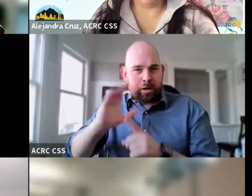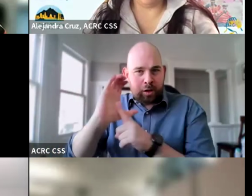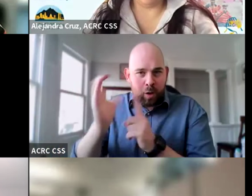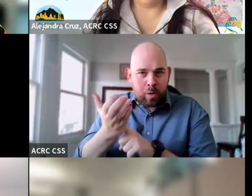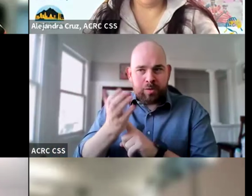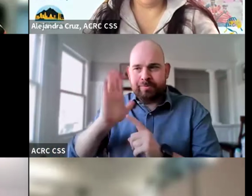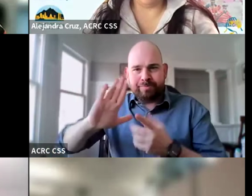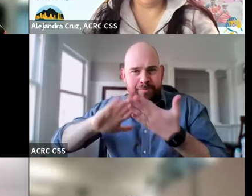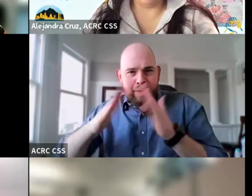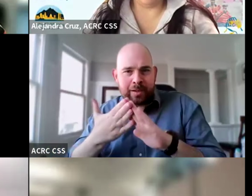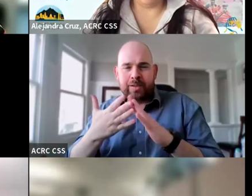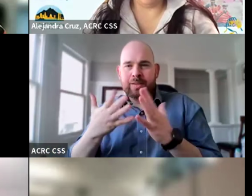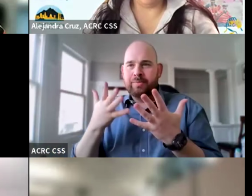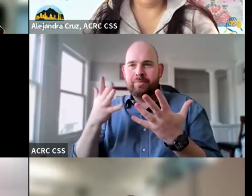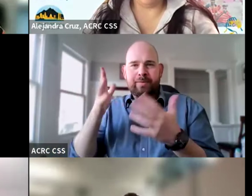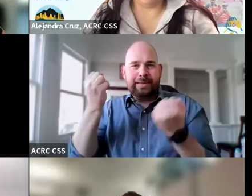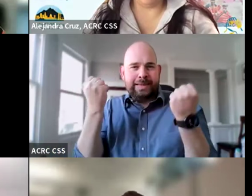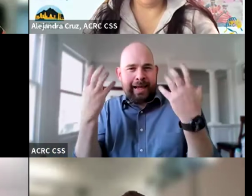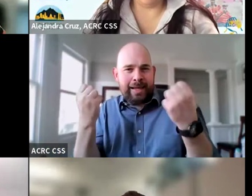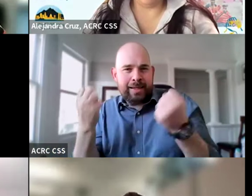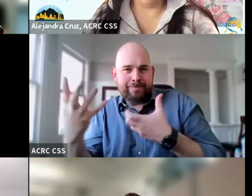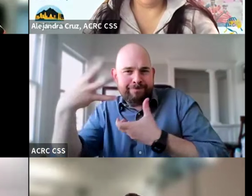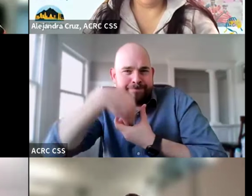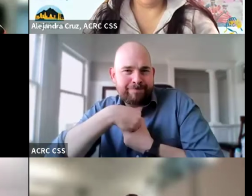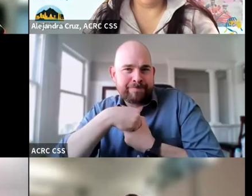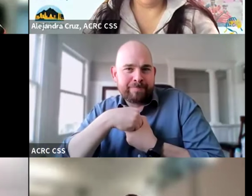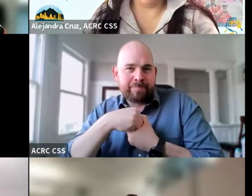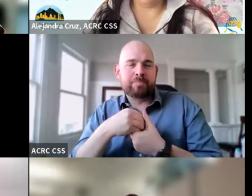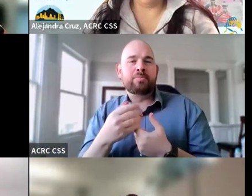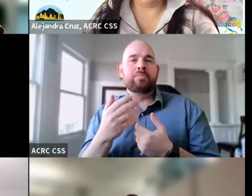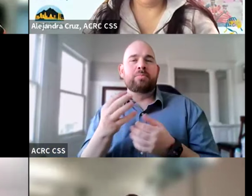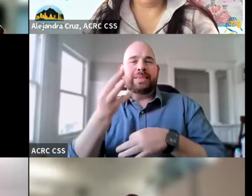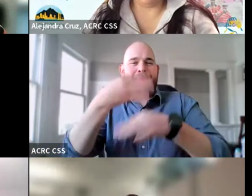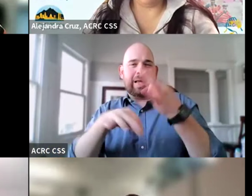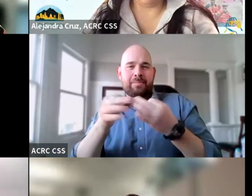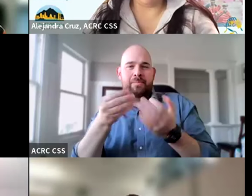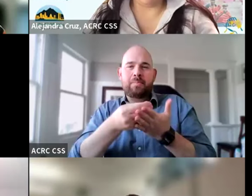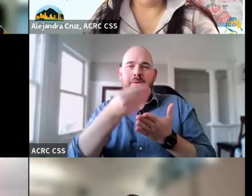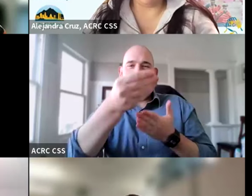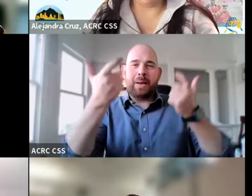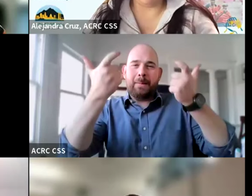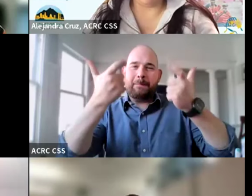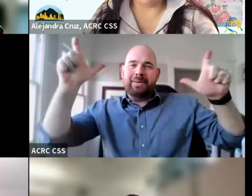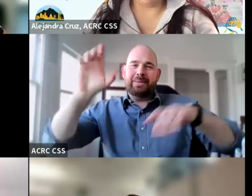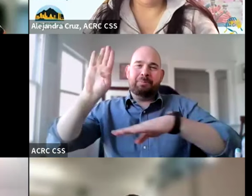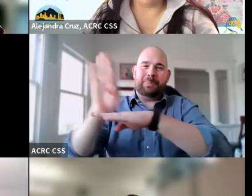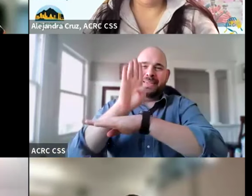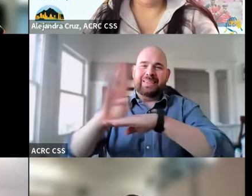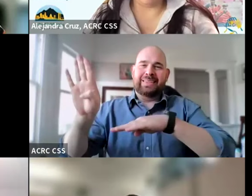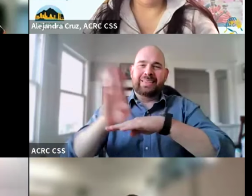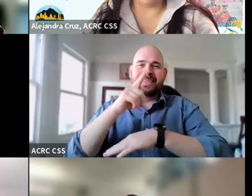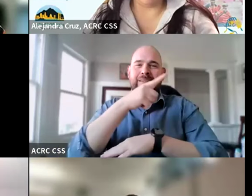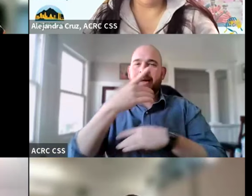businesses. They understand deaf culture. They understand the community. They are